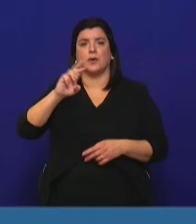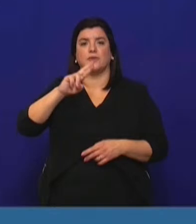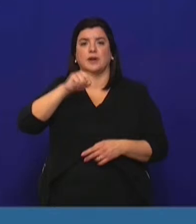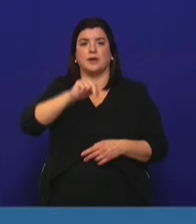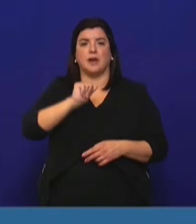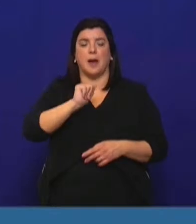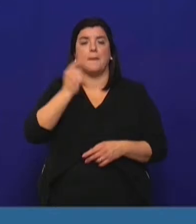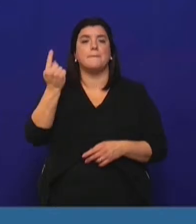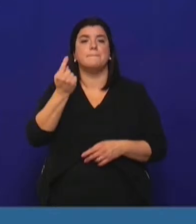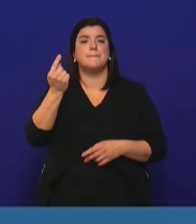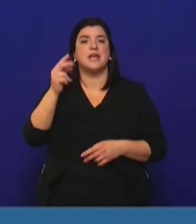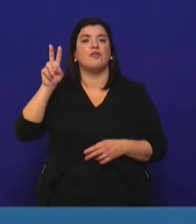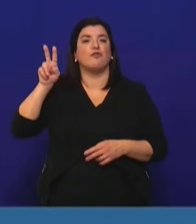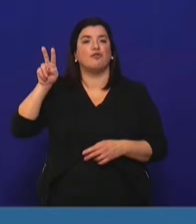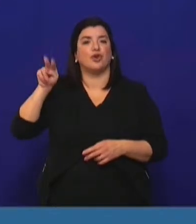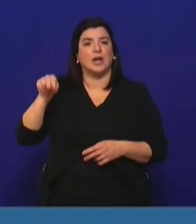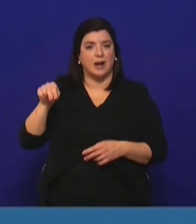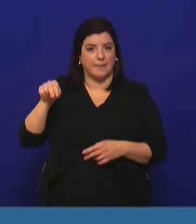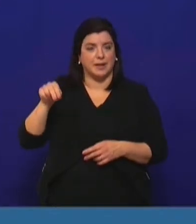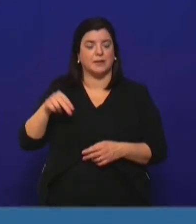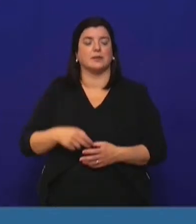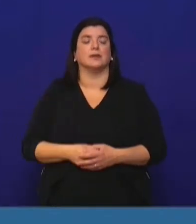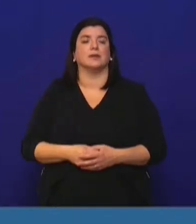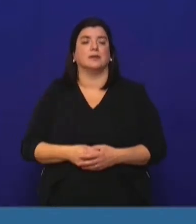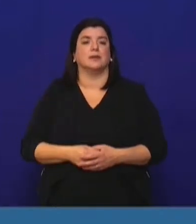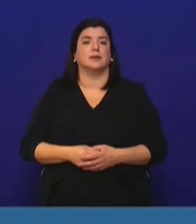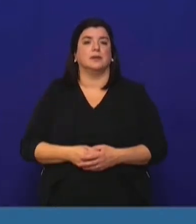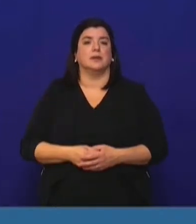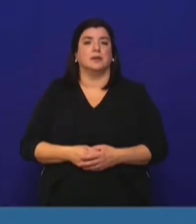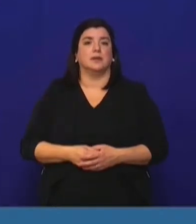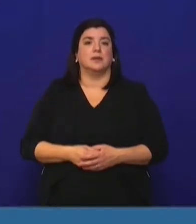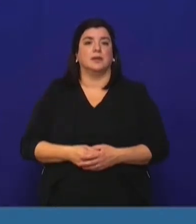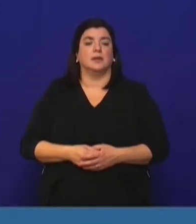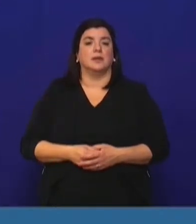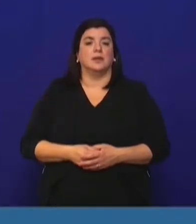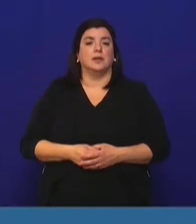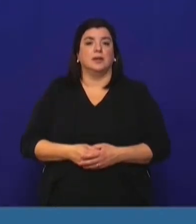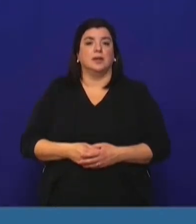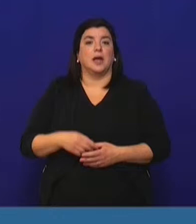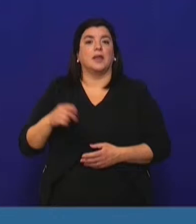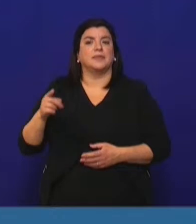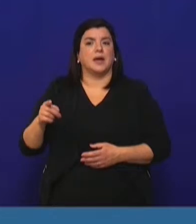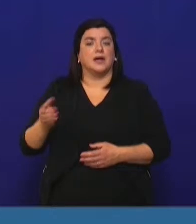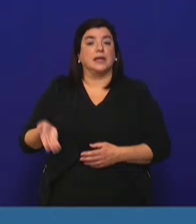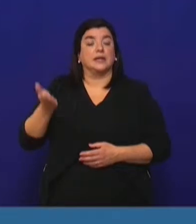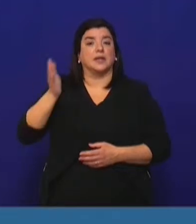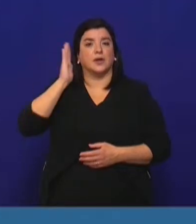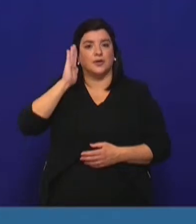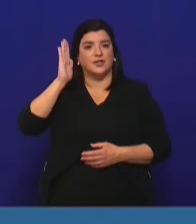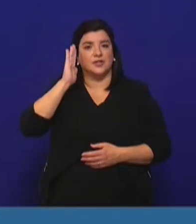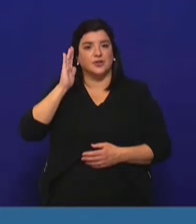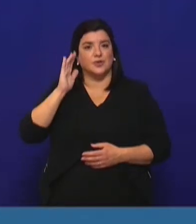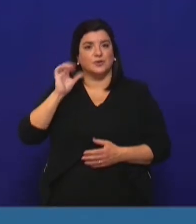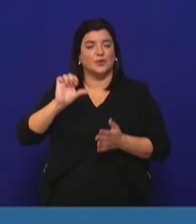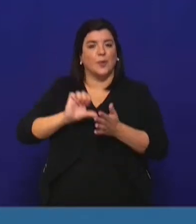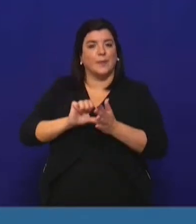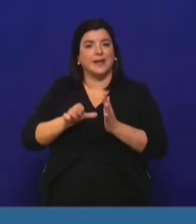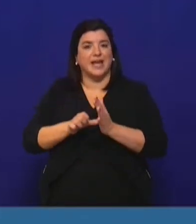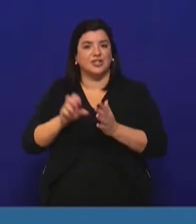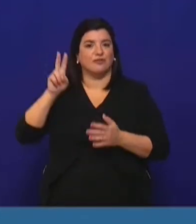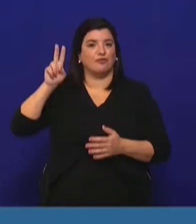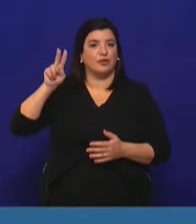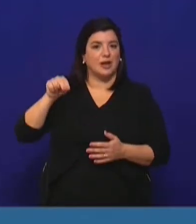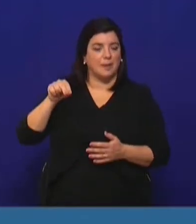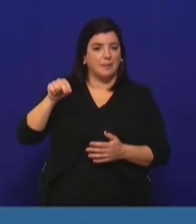Persuni li huma vulnerabli bħalma spjegajt huma dawk in-nies li huma għandhom iktar riskju ta' komplikazzjonijiet u dawn ħajibdew jirċievu